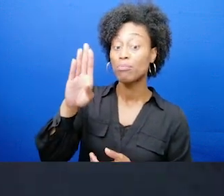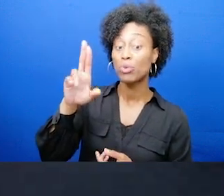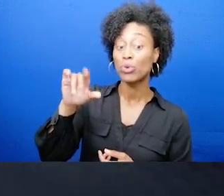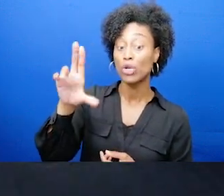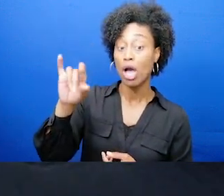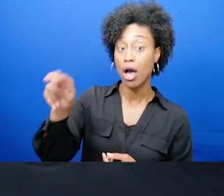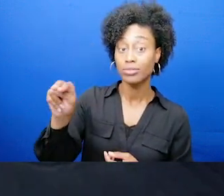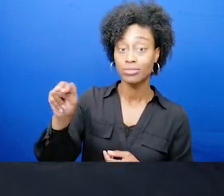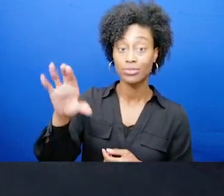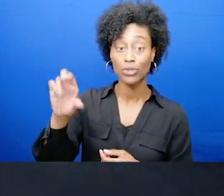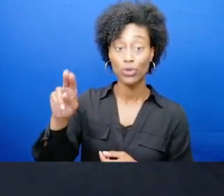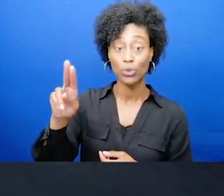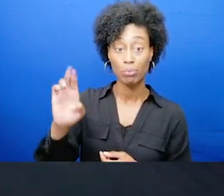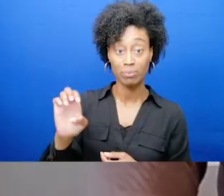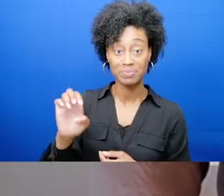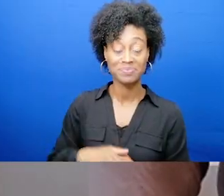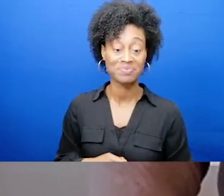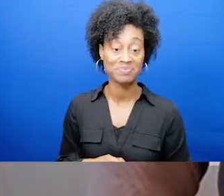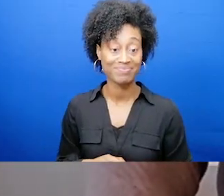a bouillon cube,